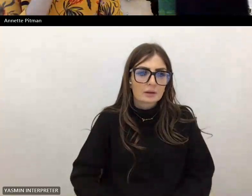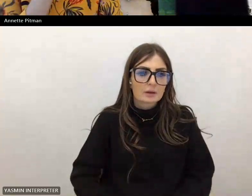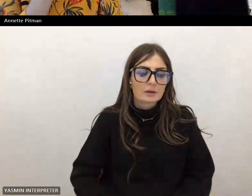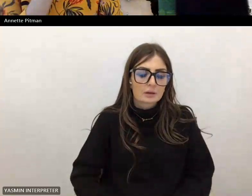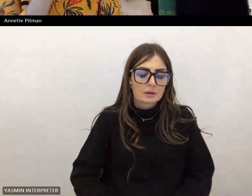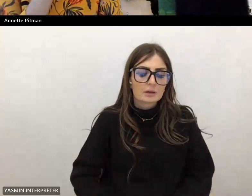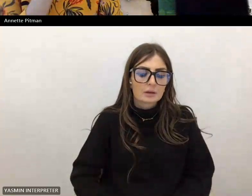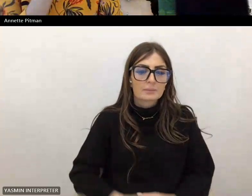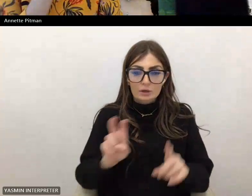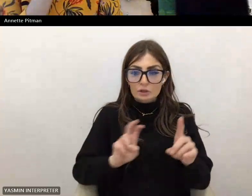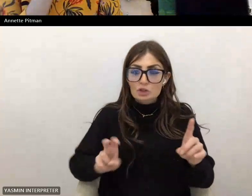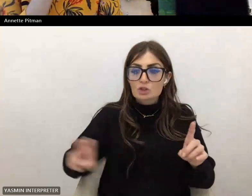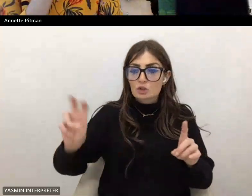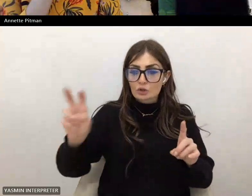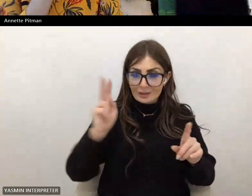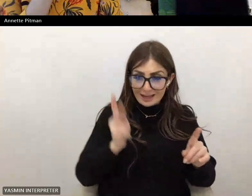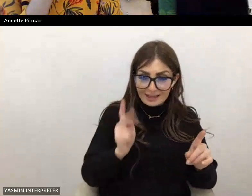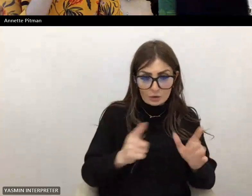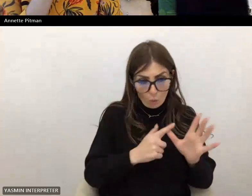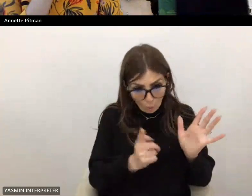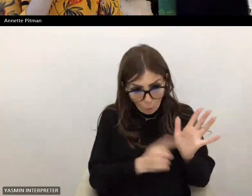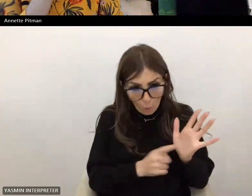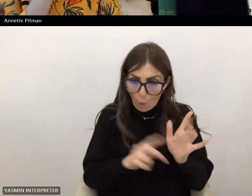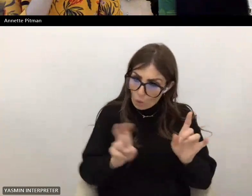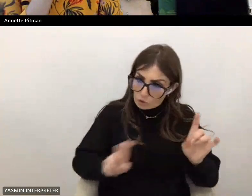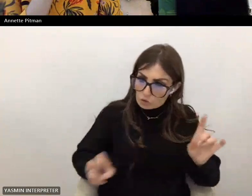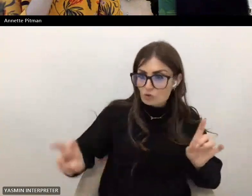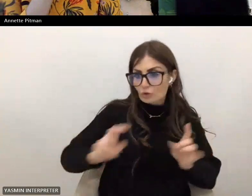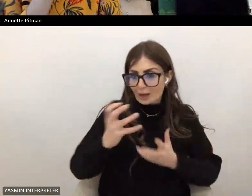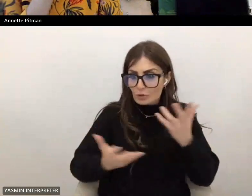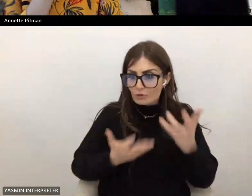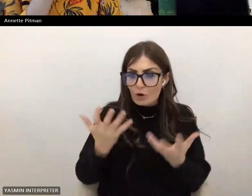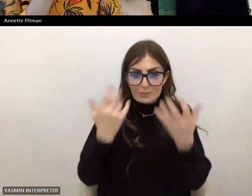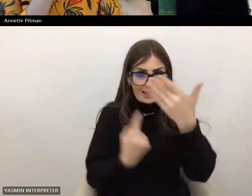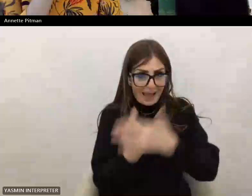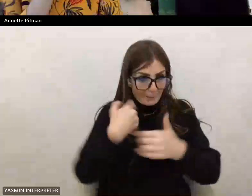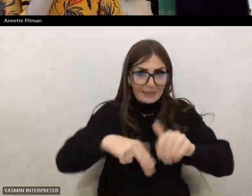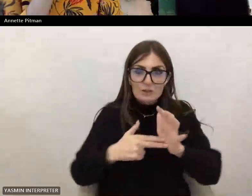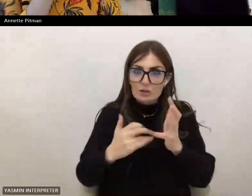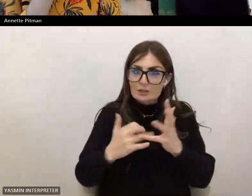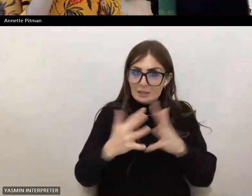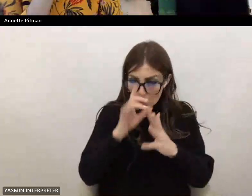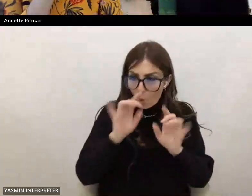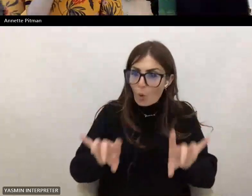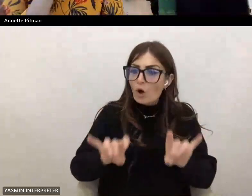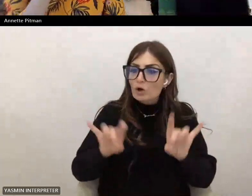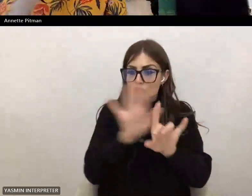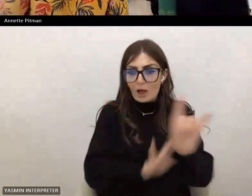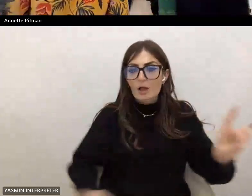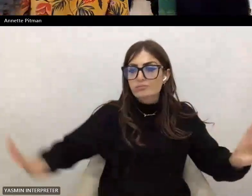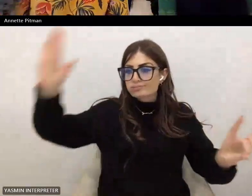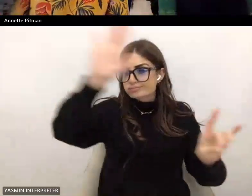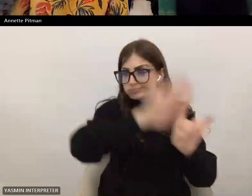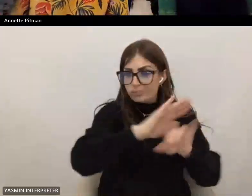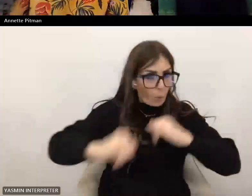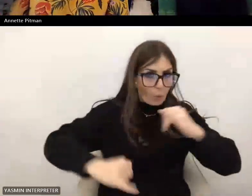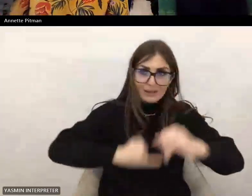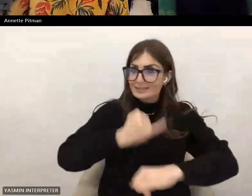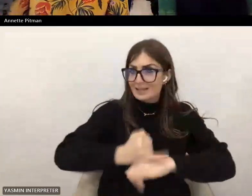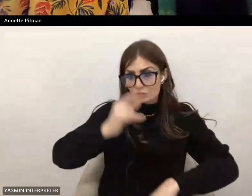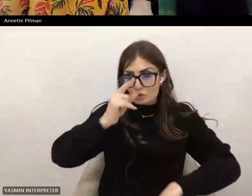Touring, again, do all touring and performances have to happen within New South Wales, or is it Australian-wide or international